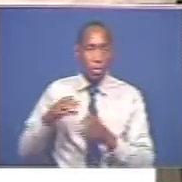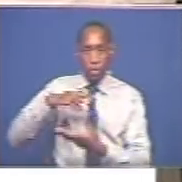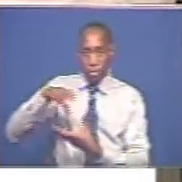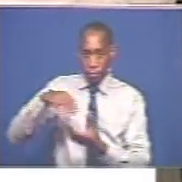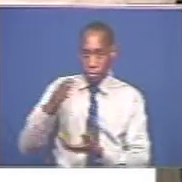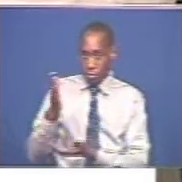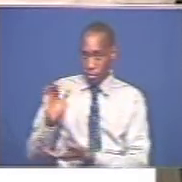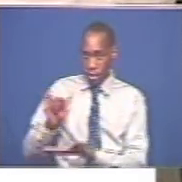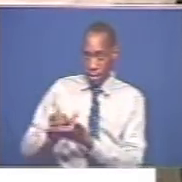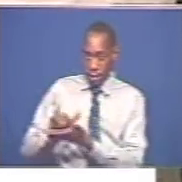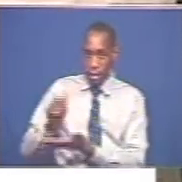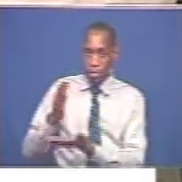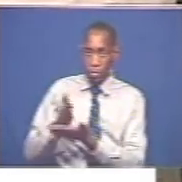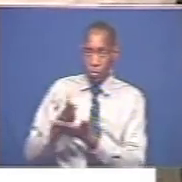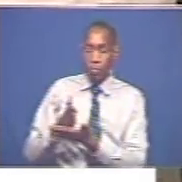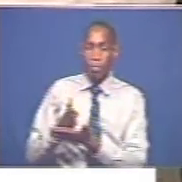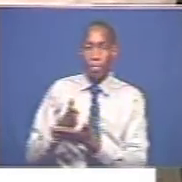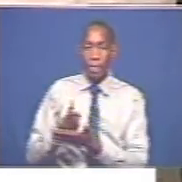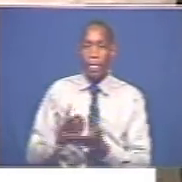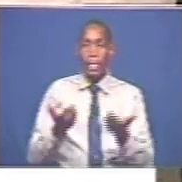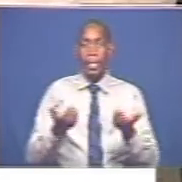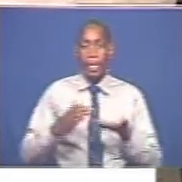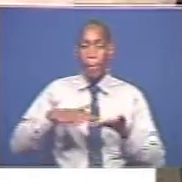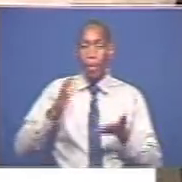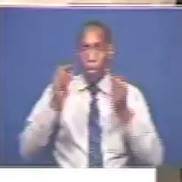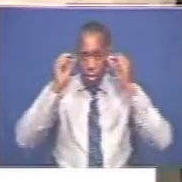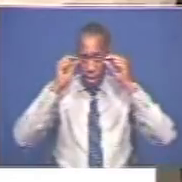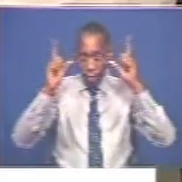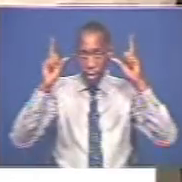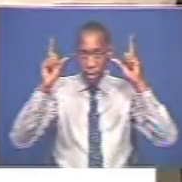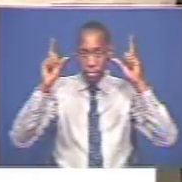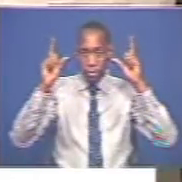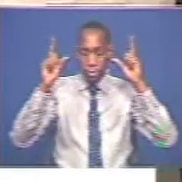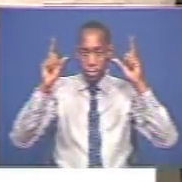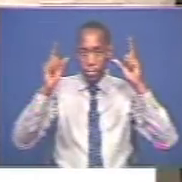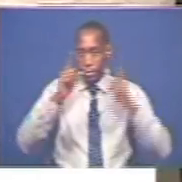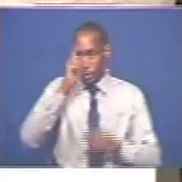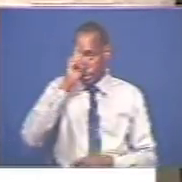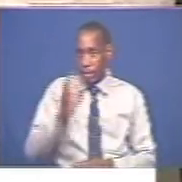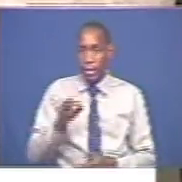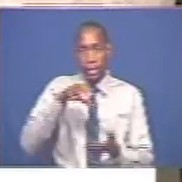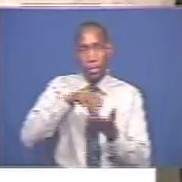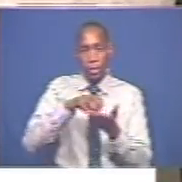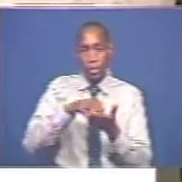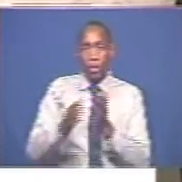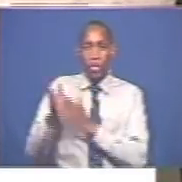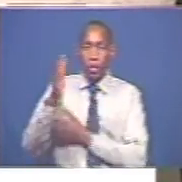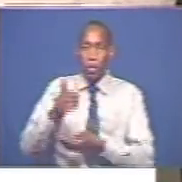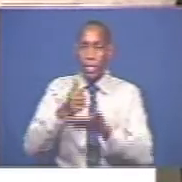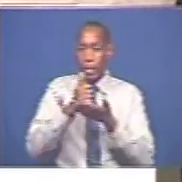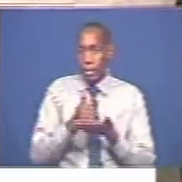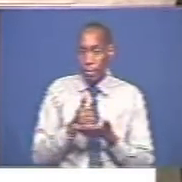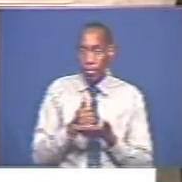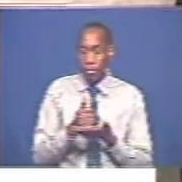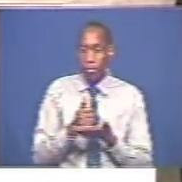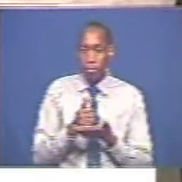reality. But we definitely need more sensitization because it's getting worse. But God forbid that it gets worse